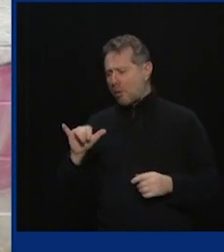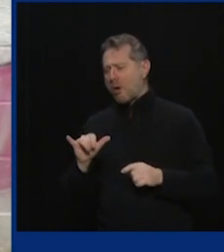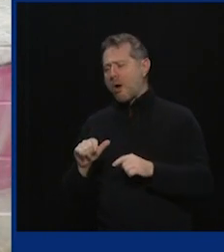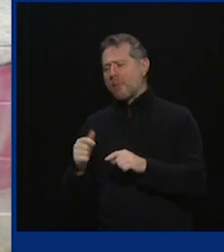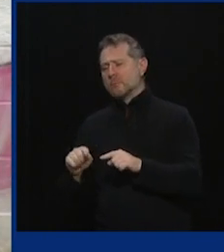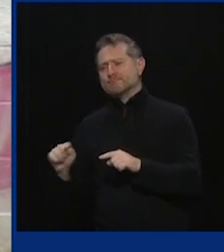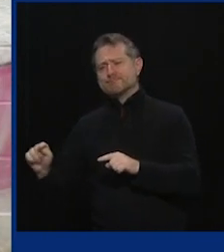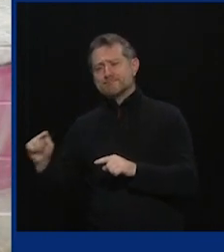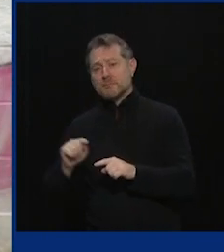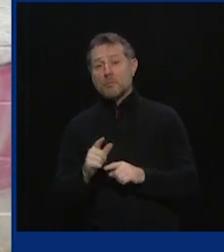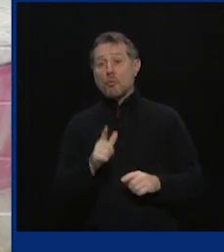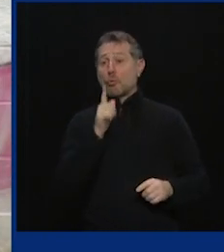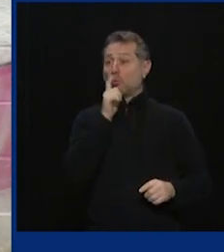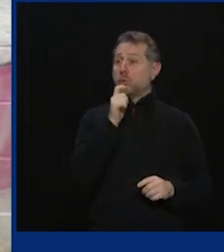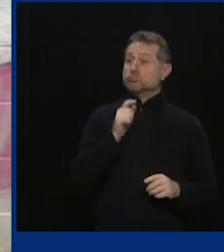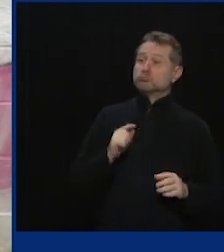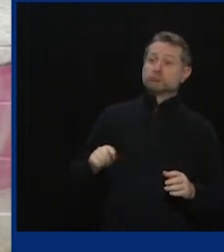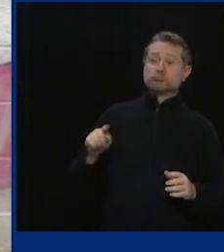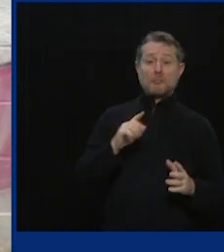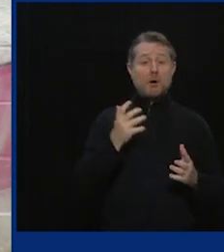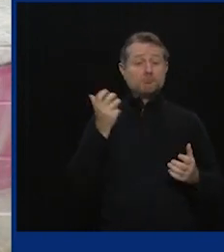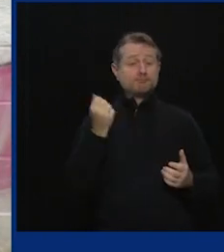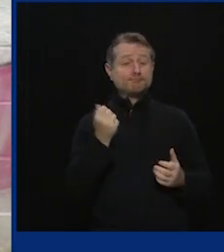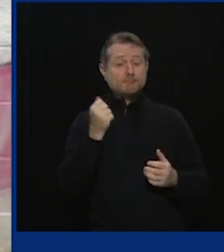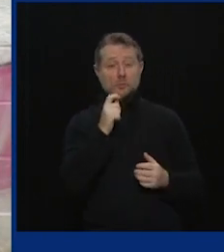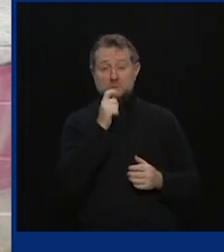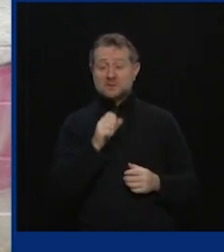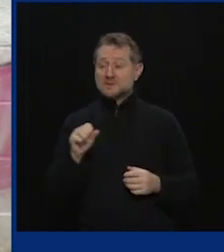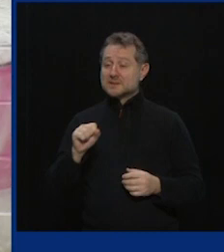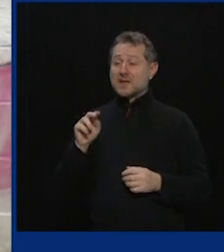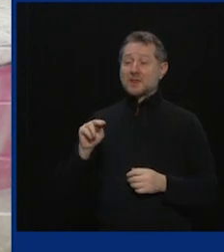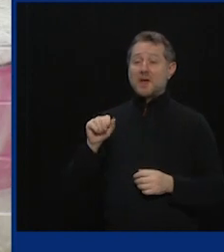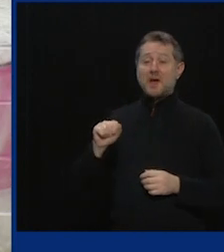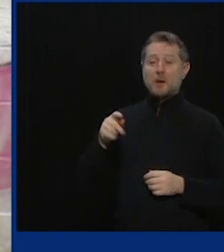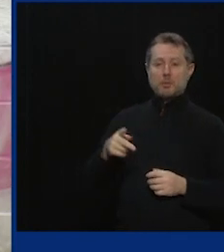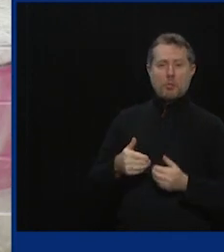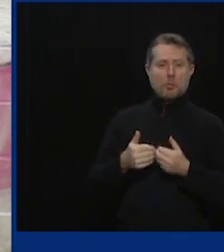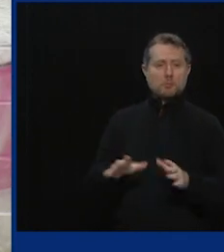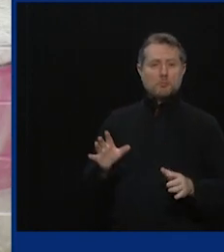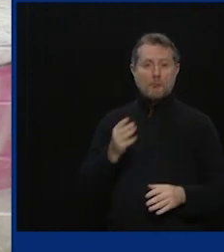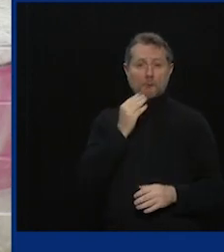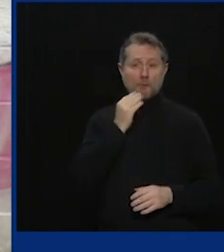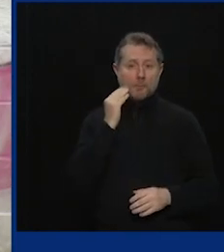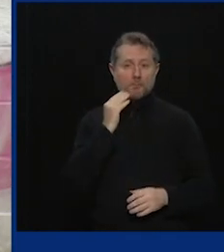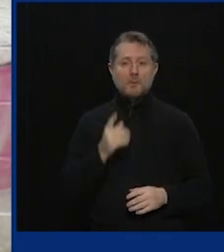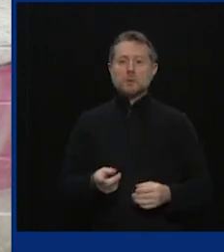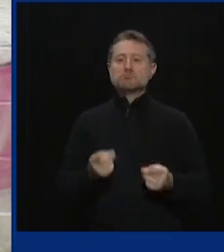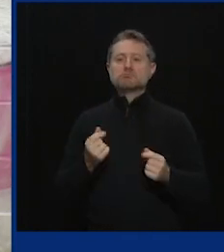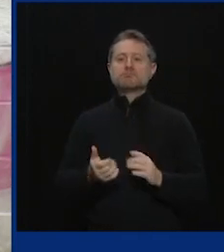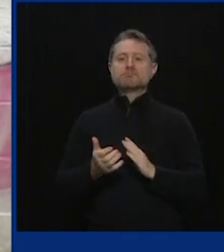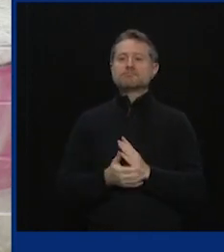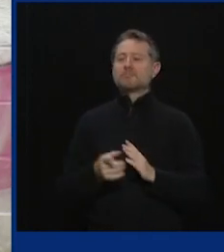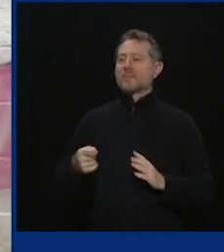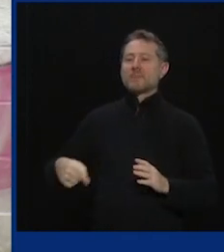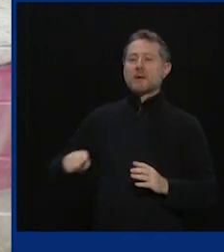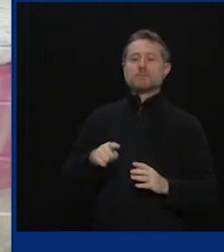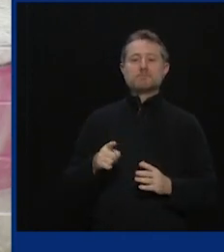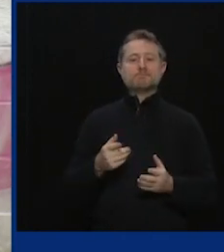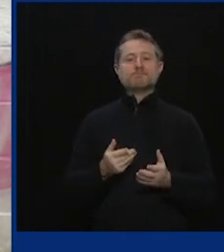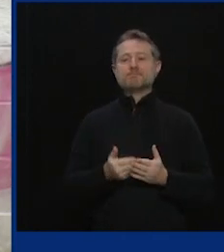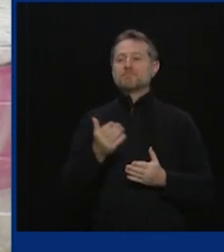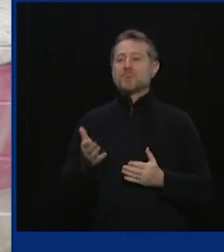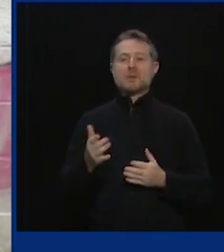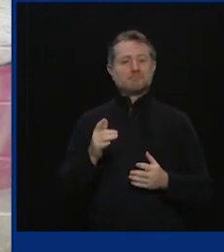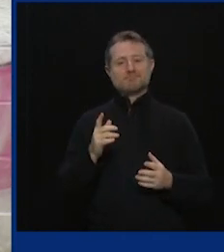recipients displaced from their homes were immediately allowed to purchase hot or prepared meals. Again,